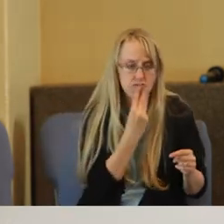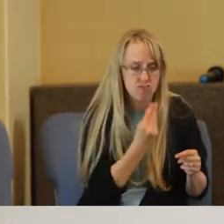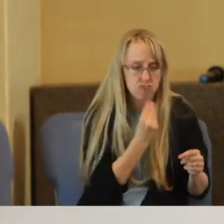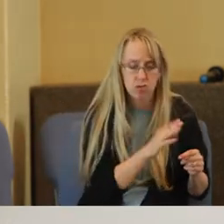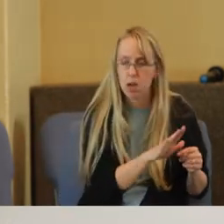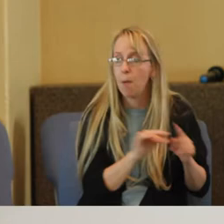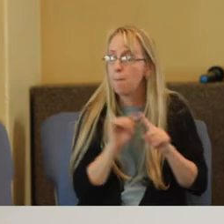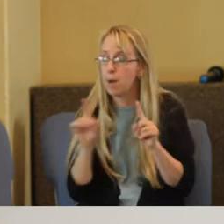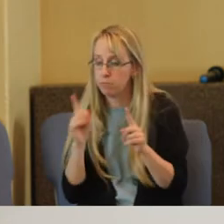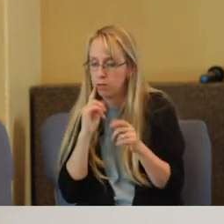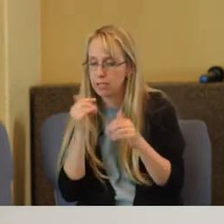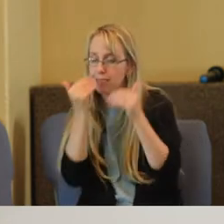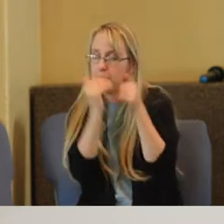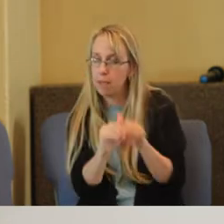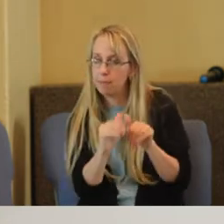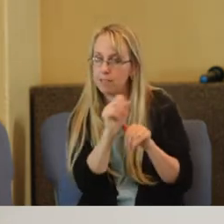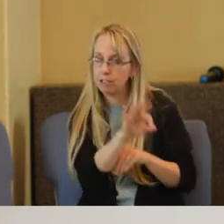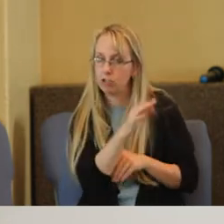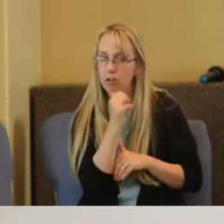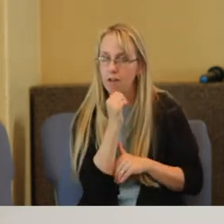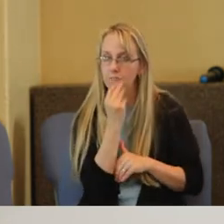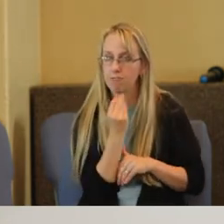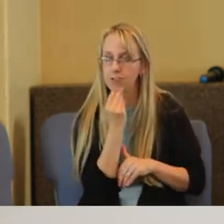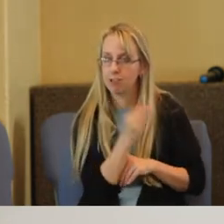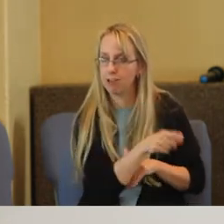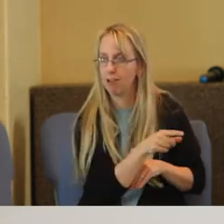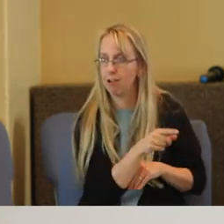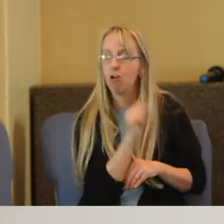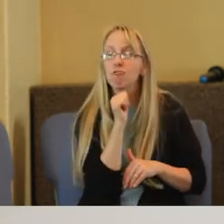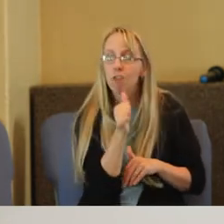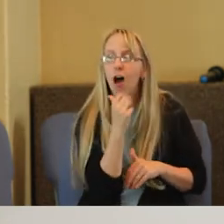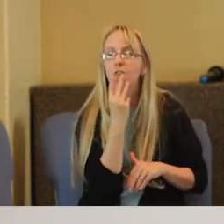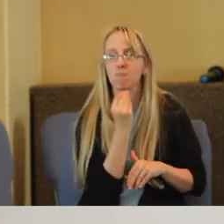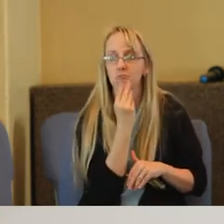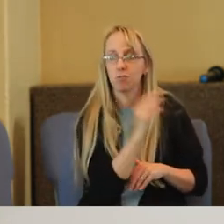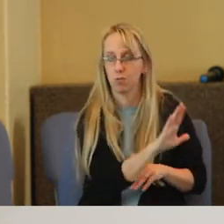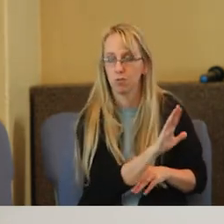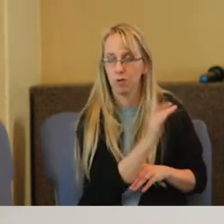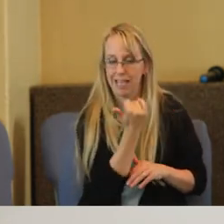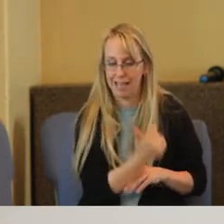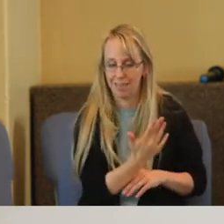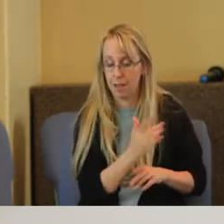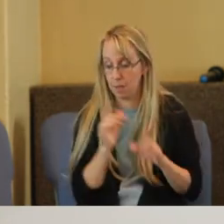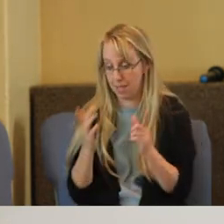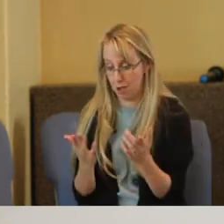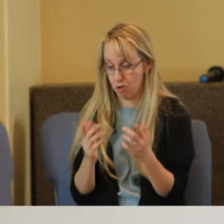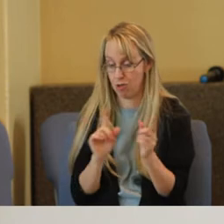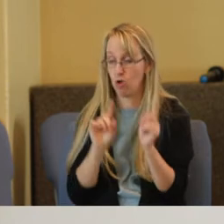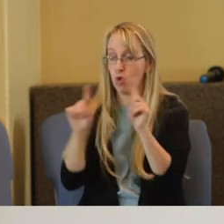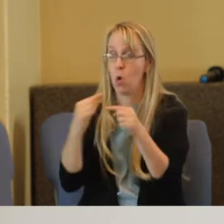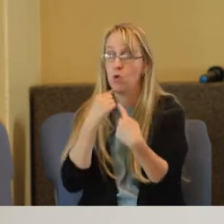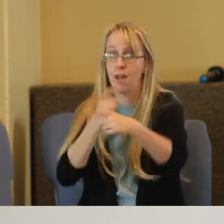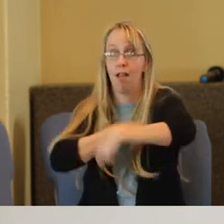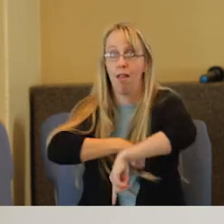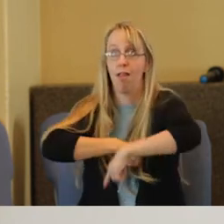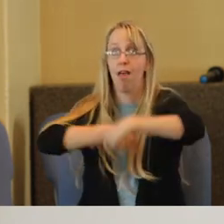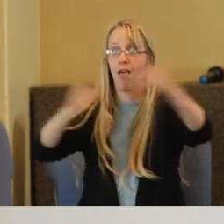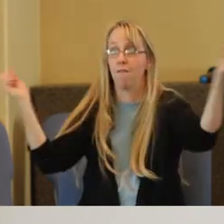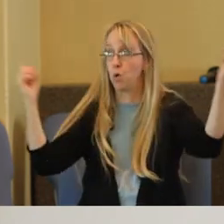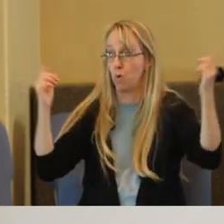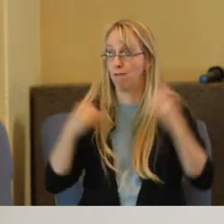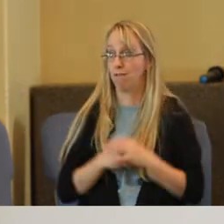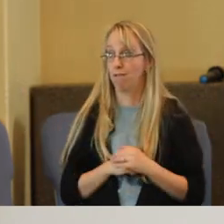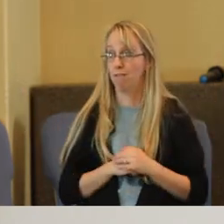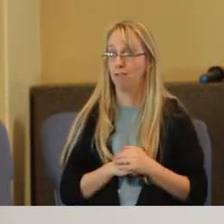certain limitations on telling the Gentiles anything. But here, they're told to go and tell the nations.